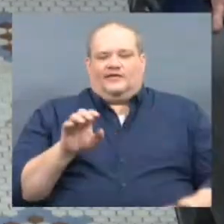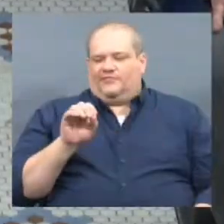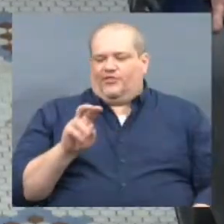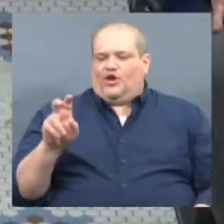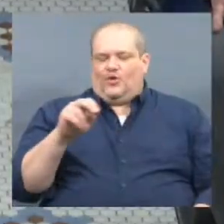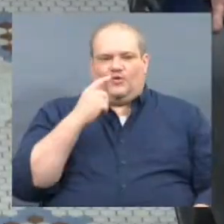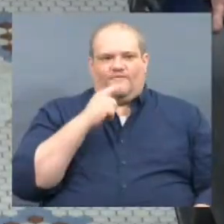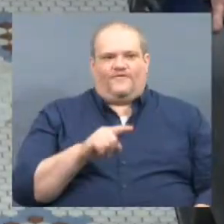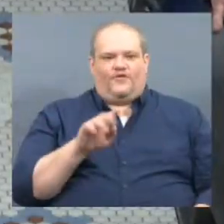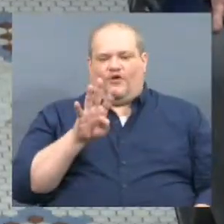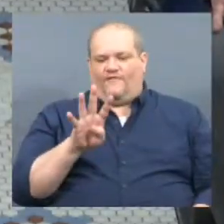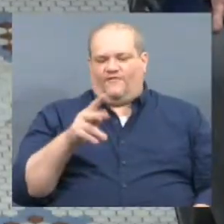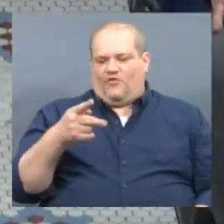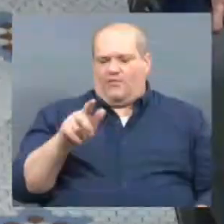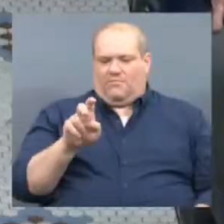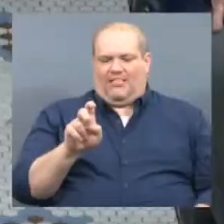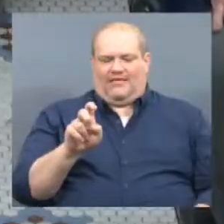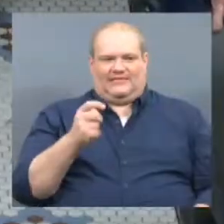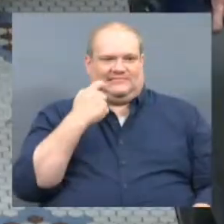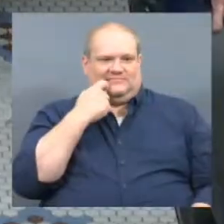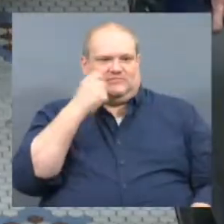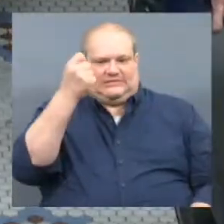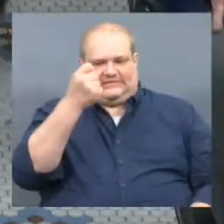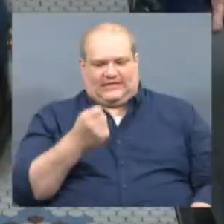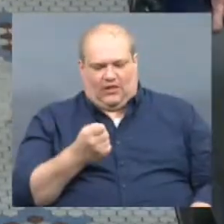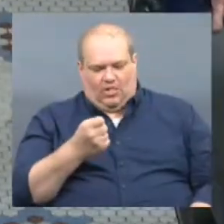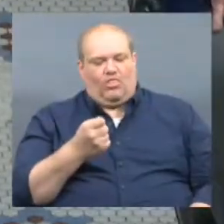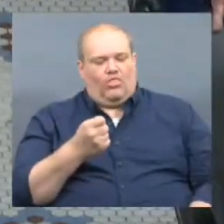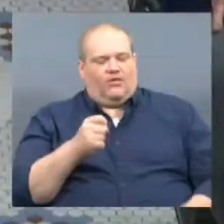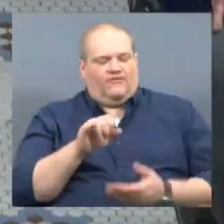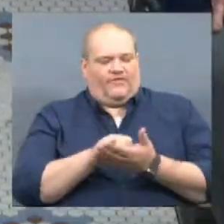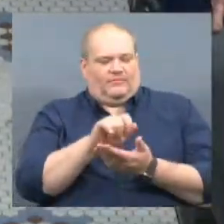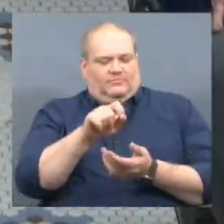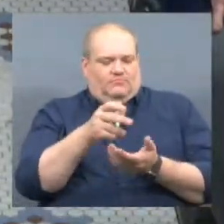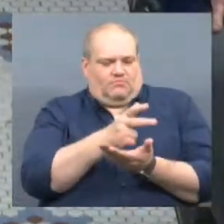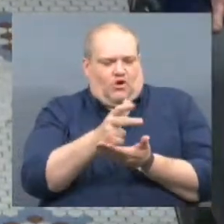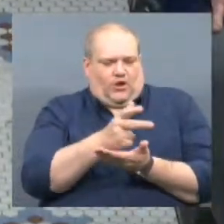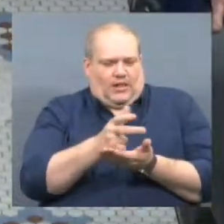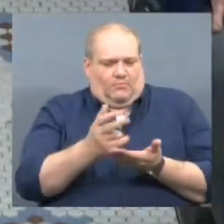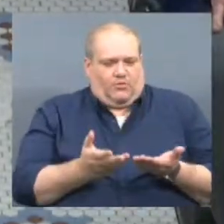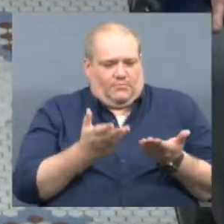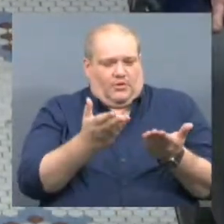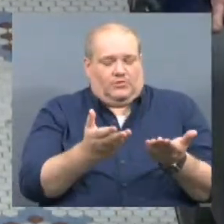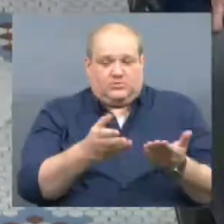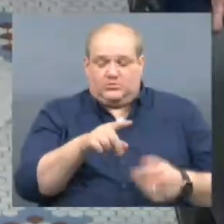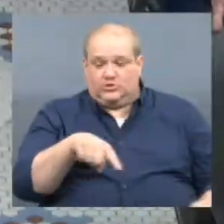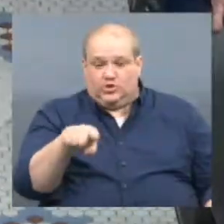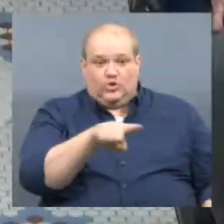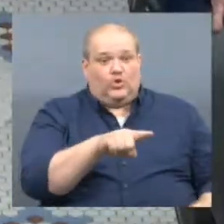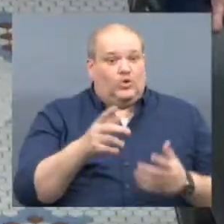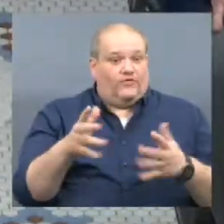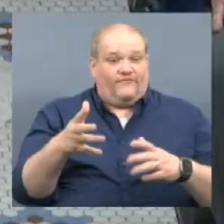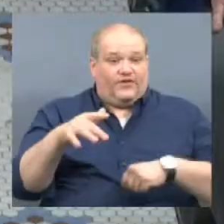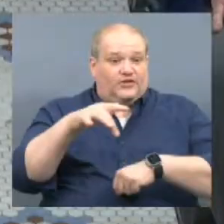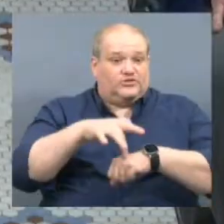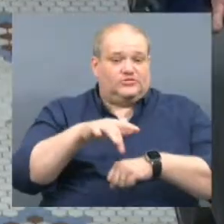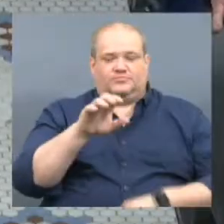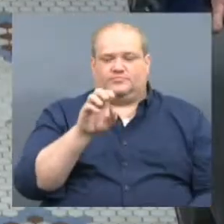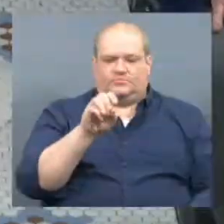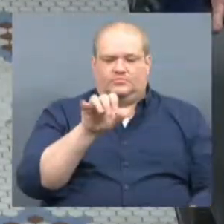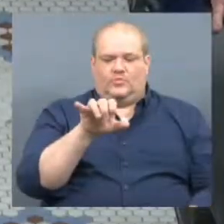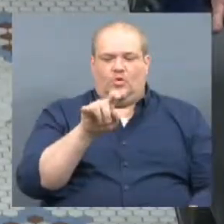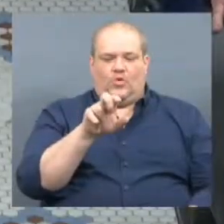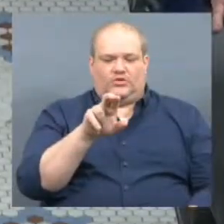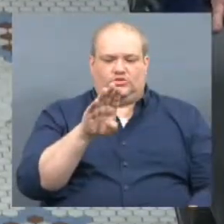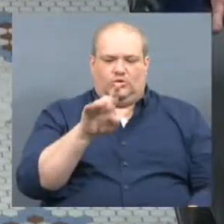owner of a fourplex that is immediately south of the proposed parking lot. And for those of you who've been to the Oyster Bar, you